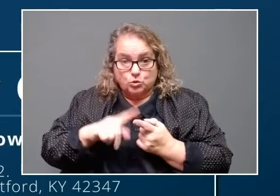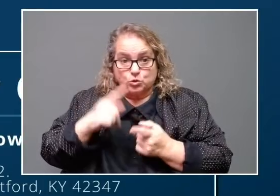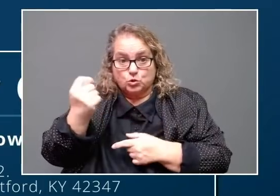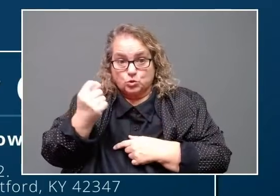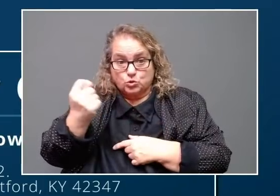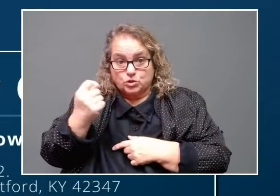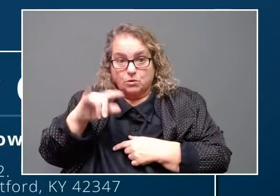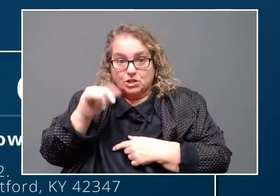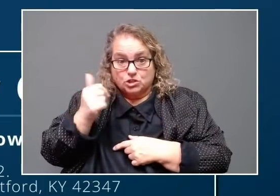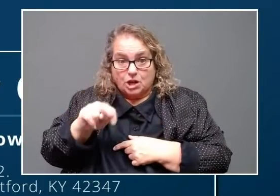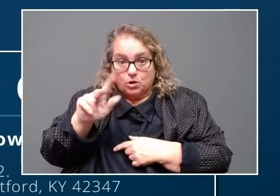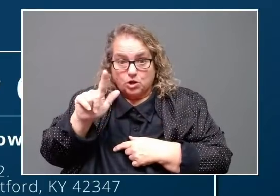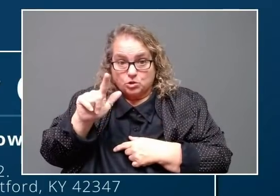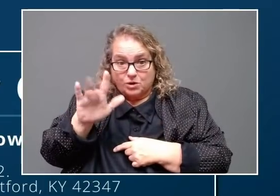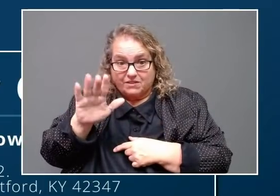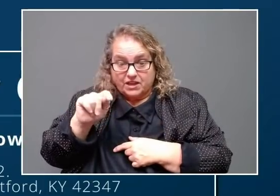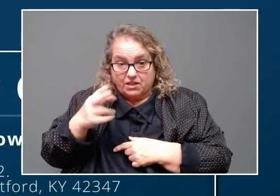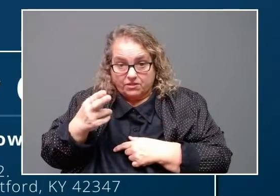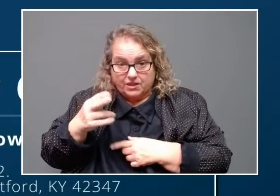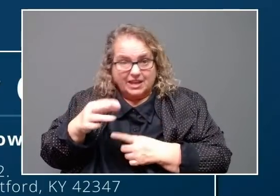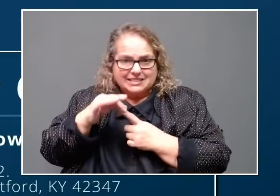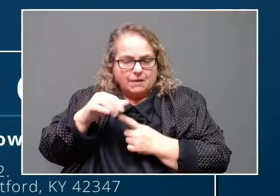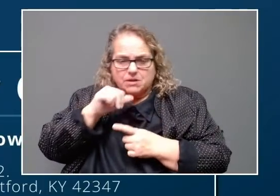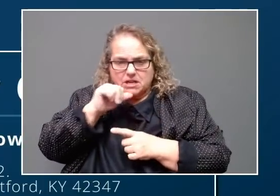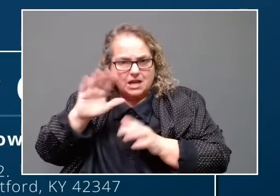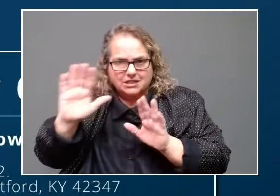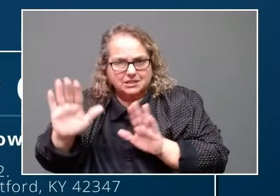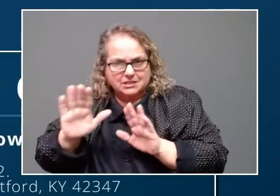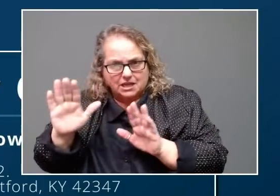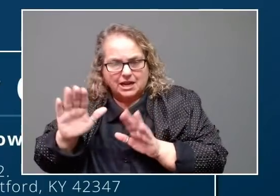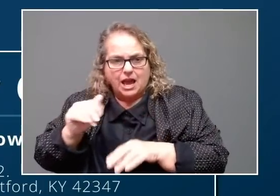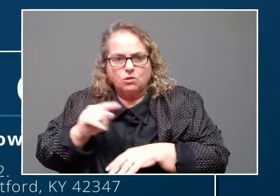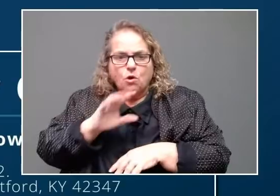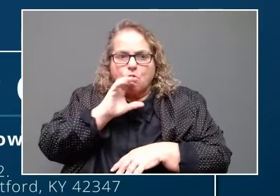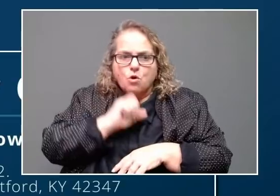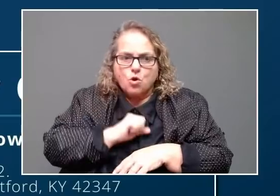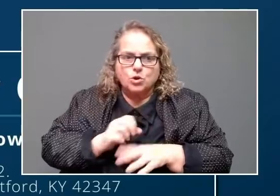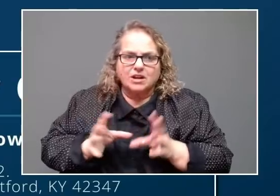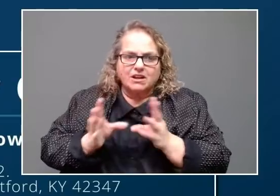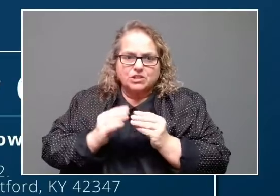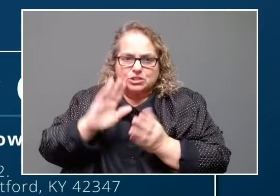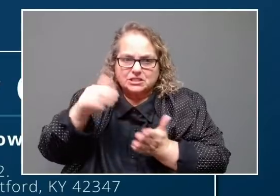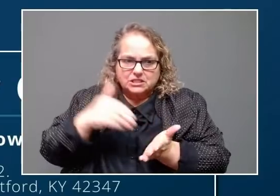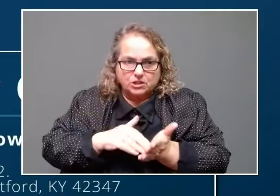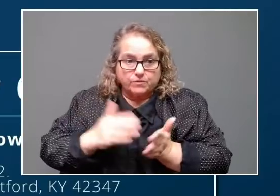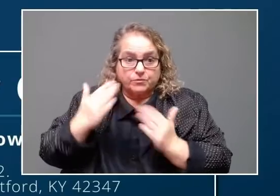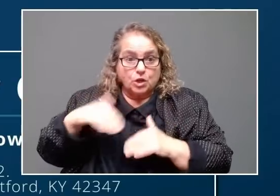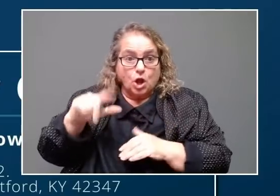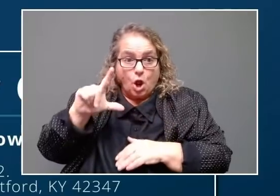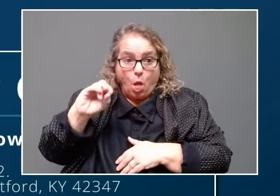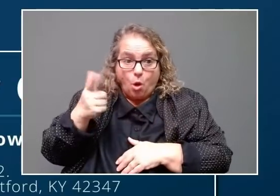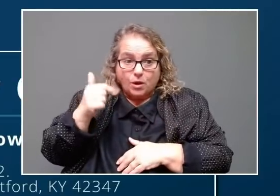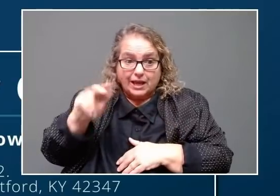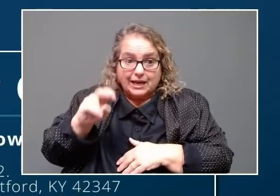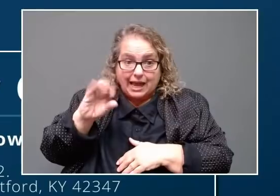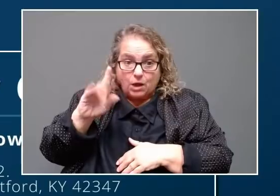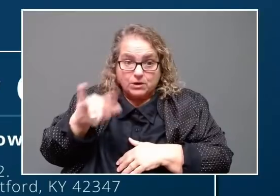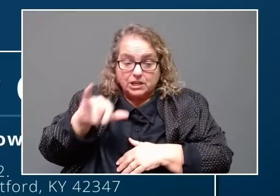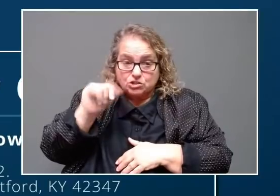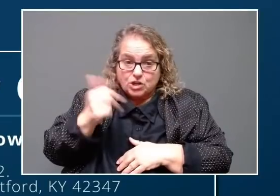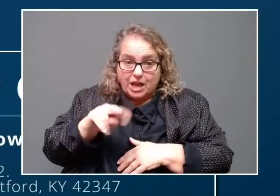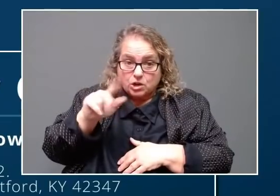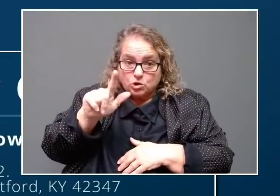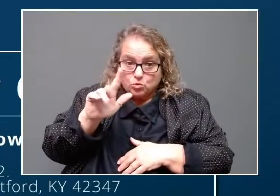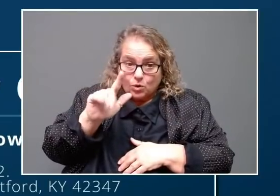with the exception of that Sunday, at the Old Convention Center. In Logan County, Tuesday, January 25th, and Wednesday,